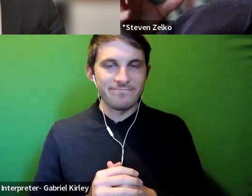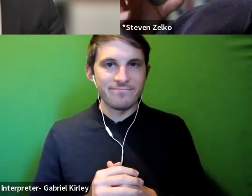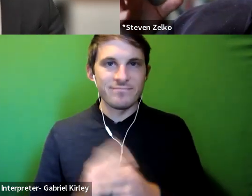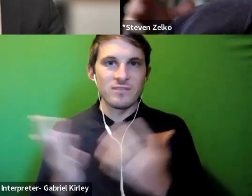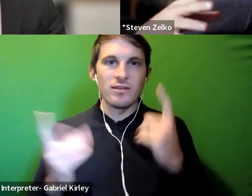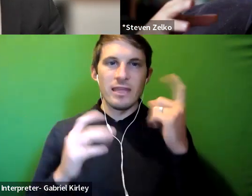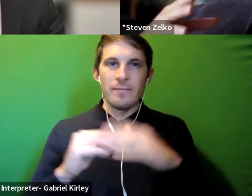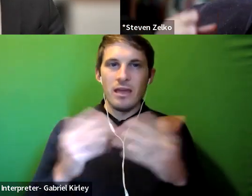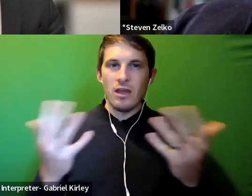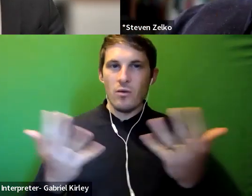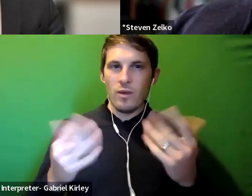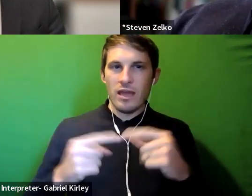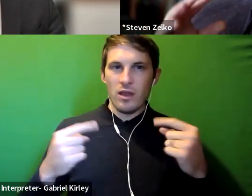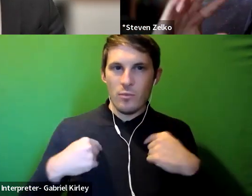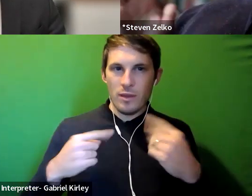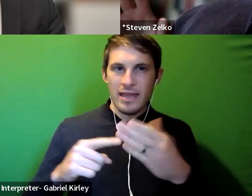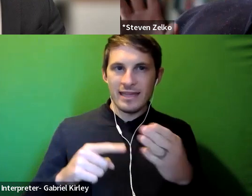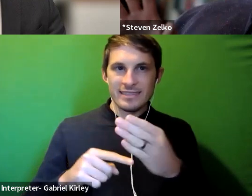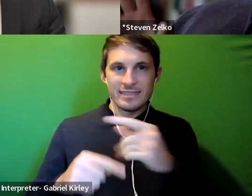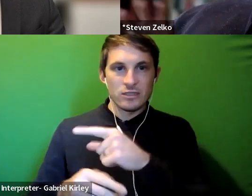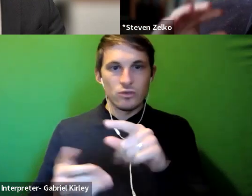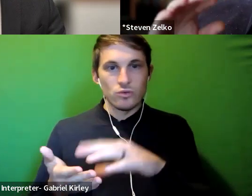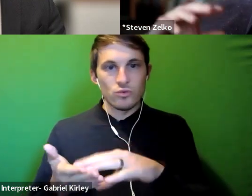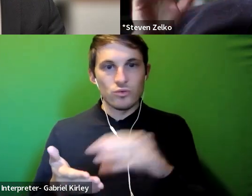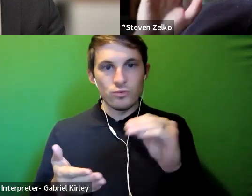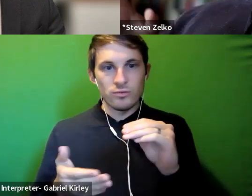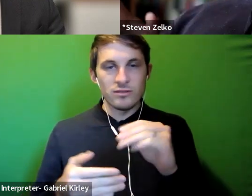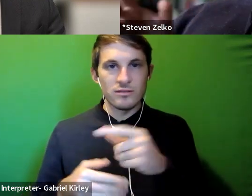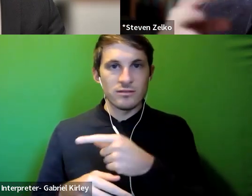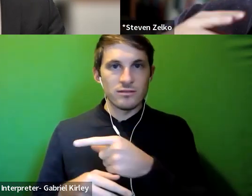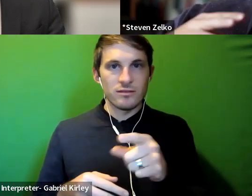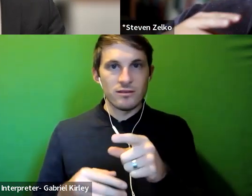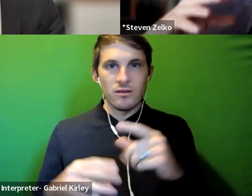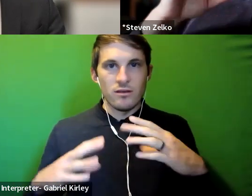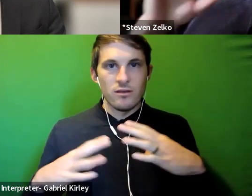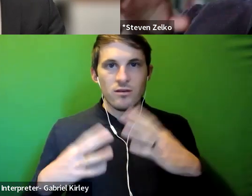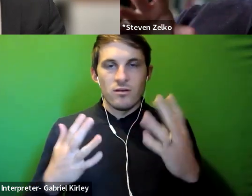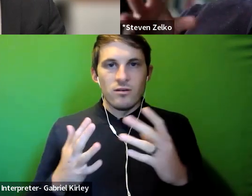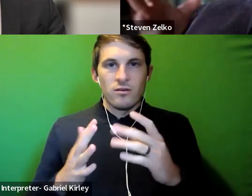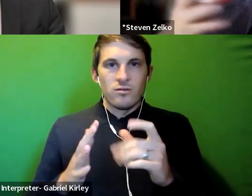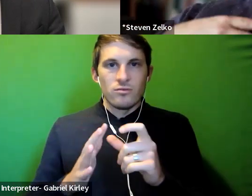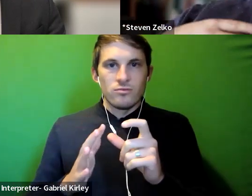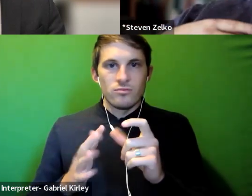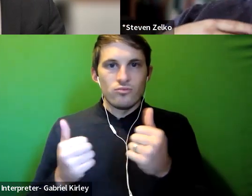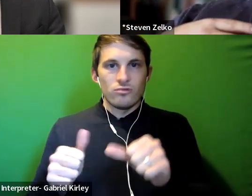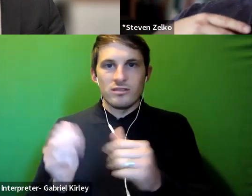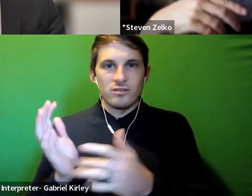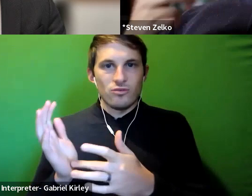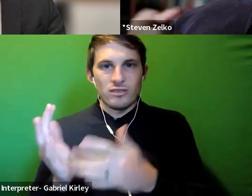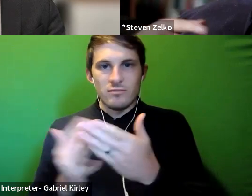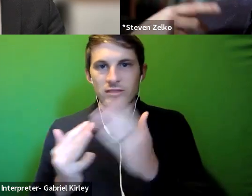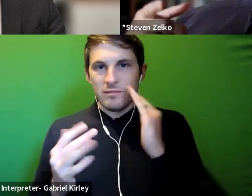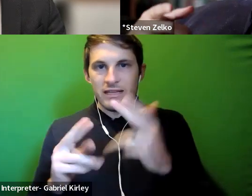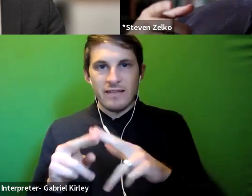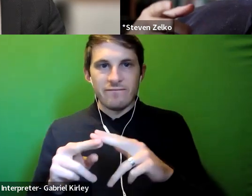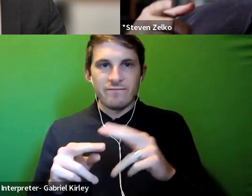headed? Where are we headed? Students aren't going to accept it. They're just not, they're doing it regardless if it's on your platform or somewhere else. So they're going to connect